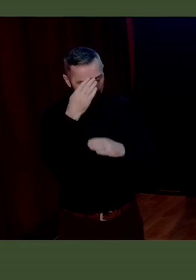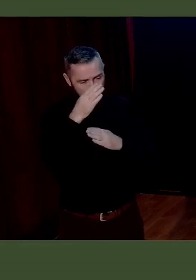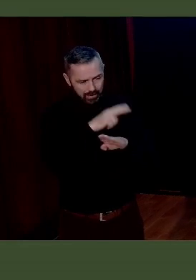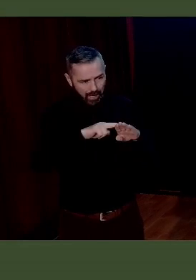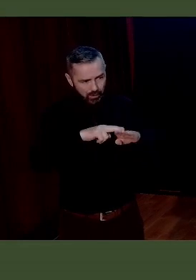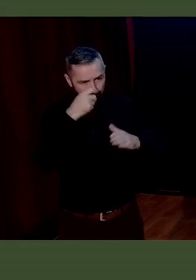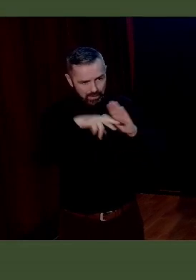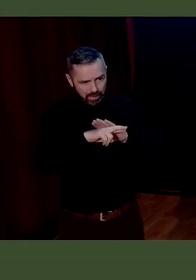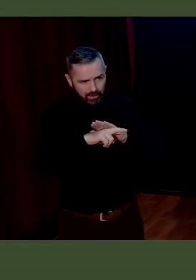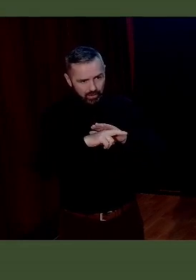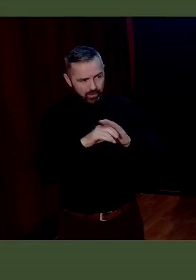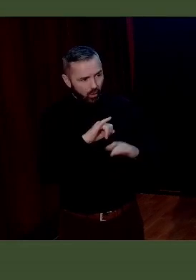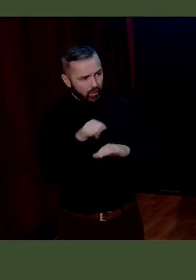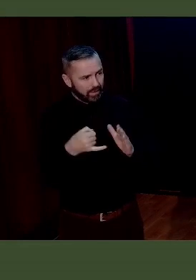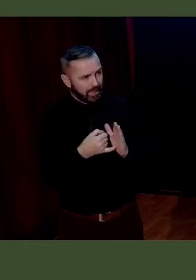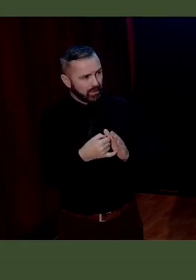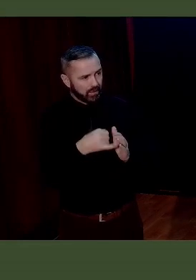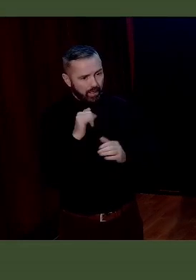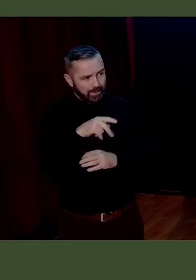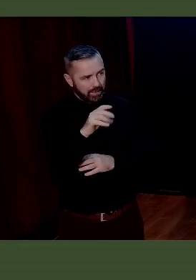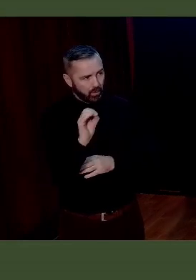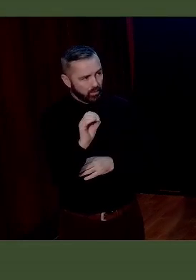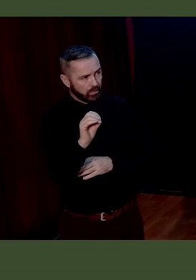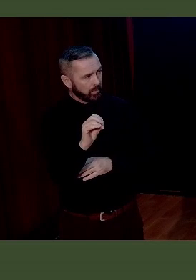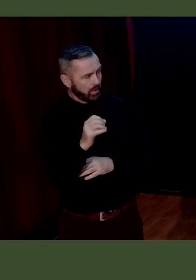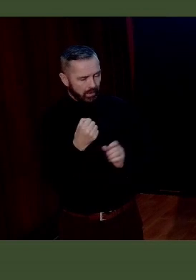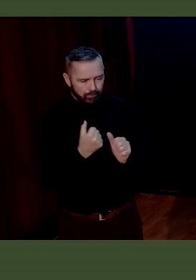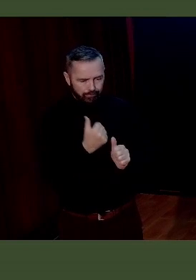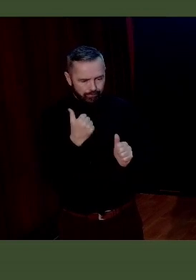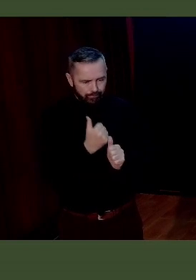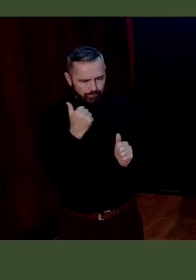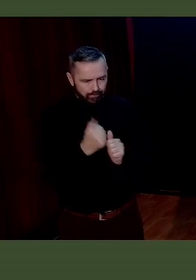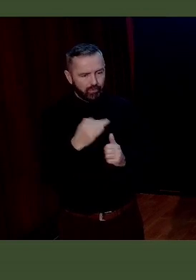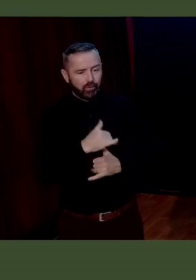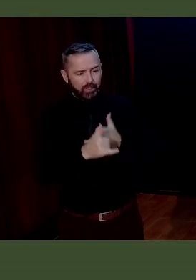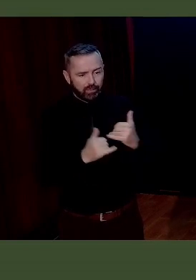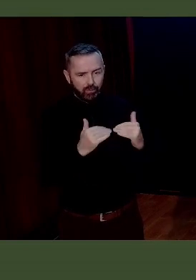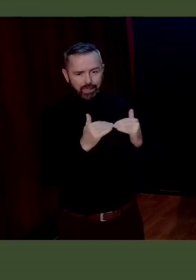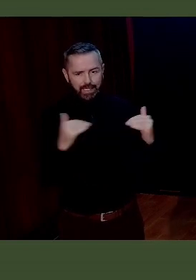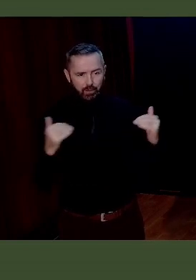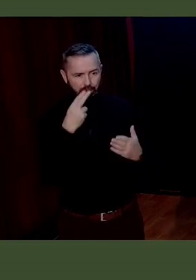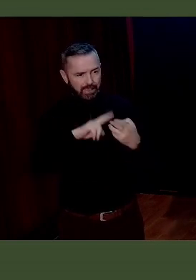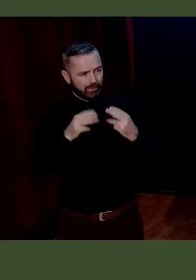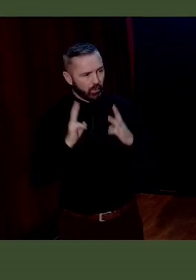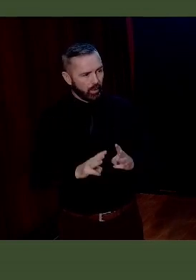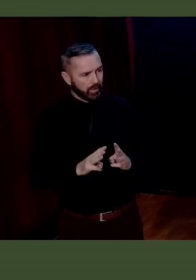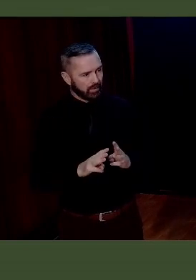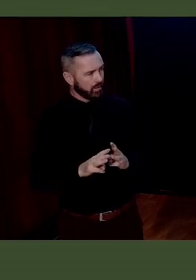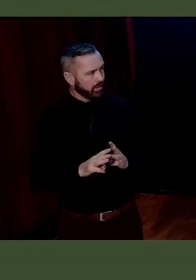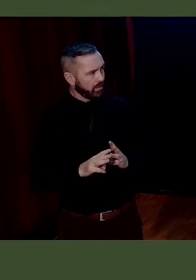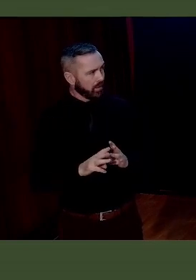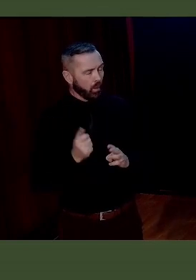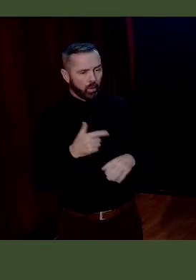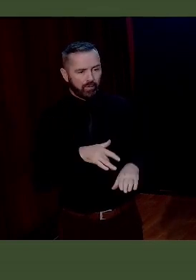Teachers Organisation, the INTO. She campaigns over many years for equal pay and status for women. Teachers, one of her